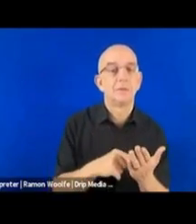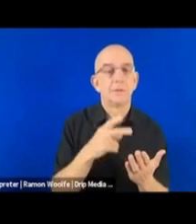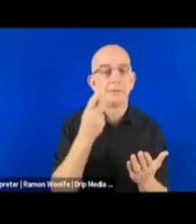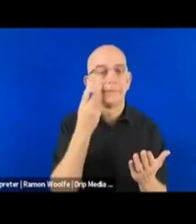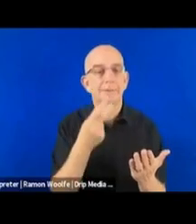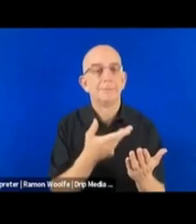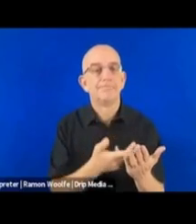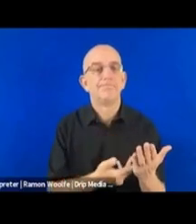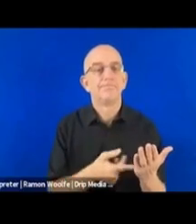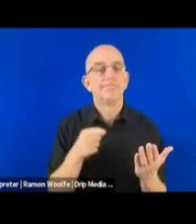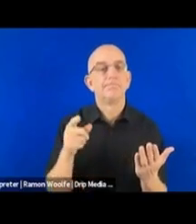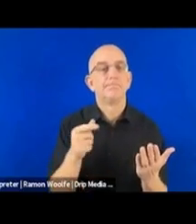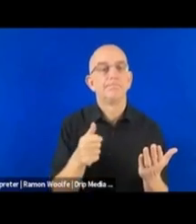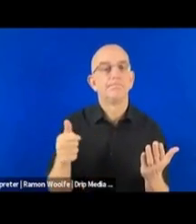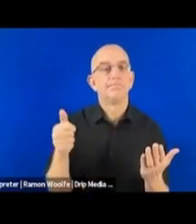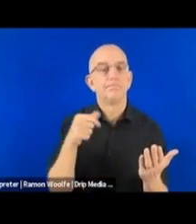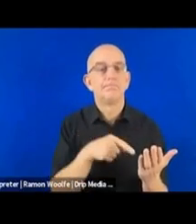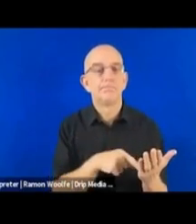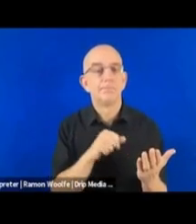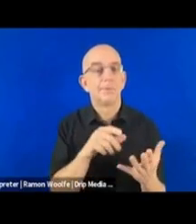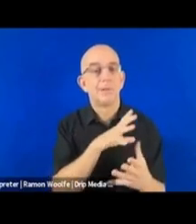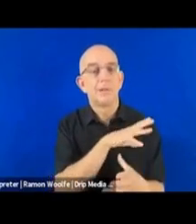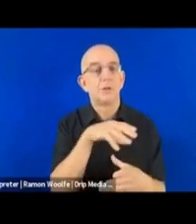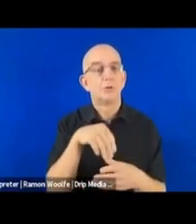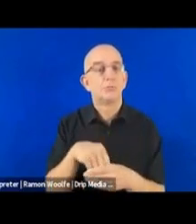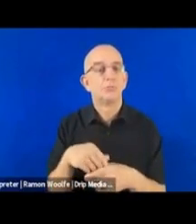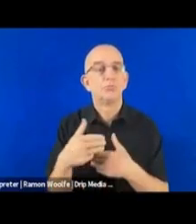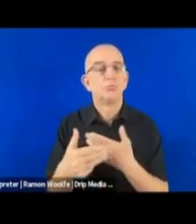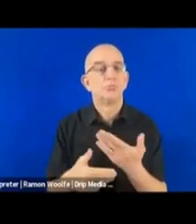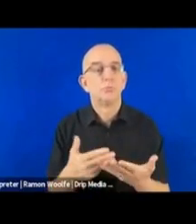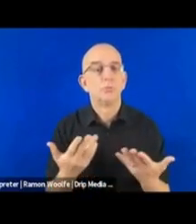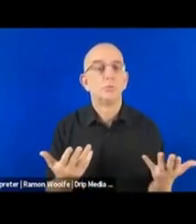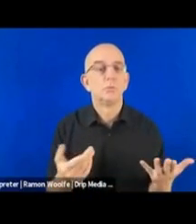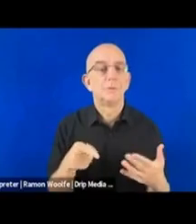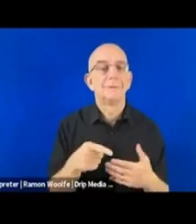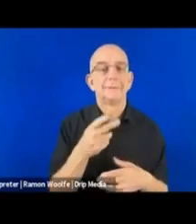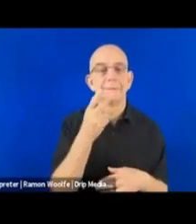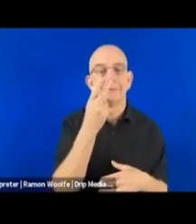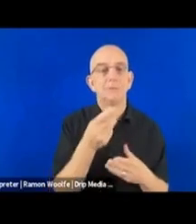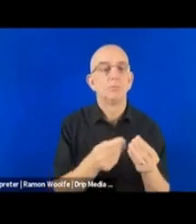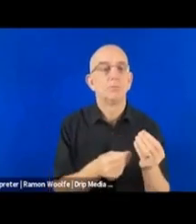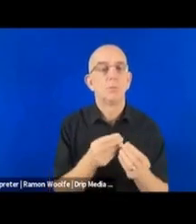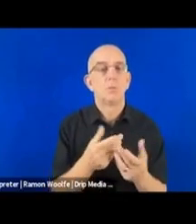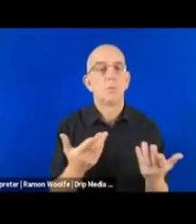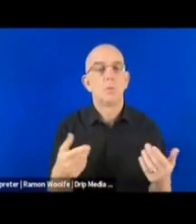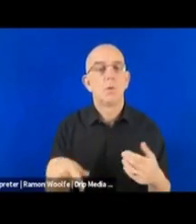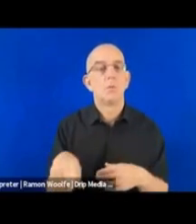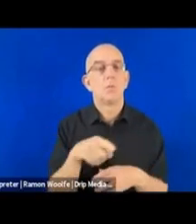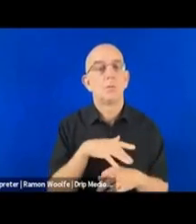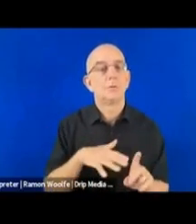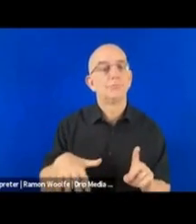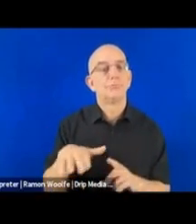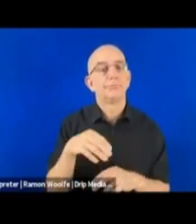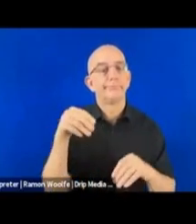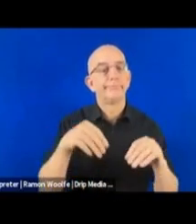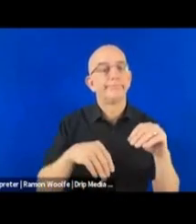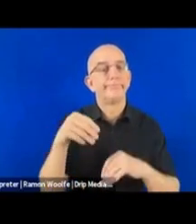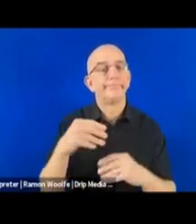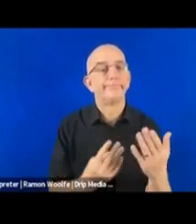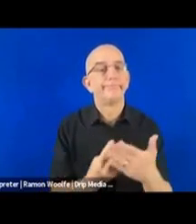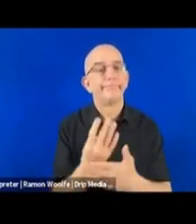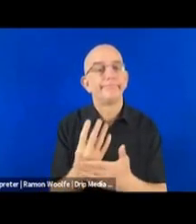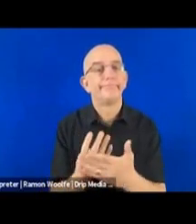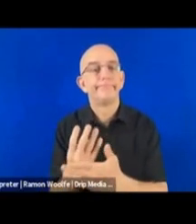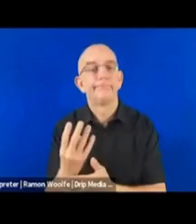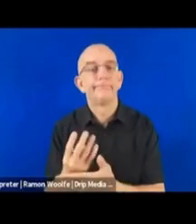The curriculum review was done with financial support from the EU through the Department of Economic Planning